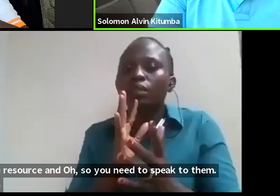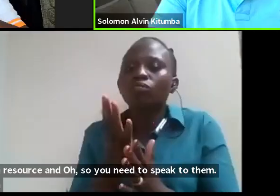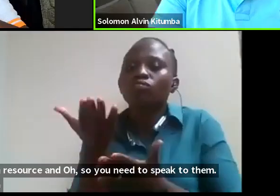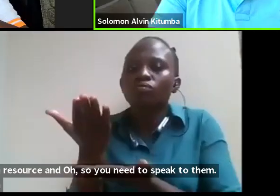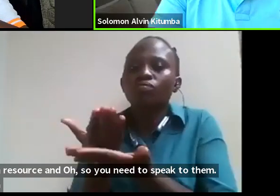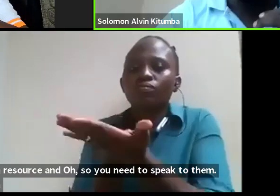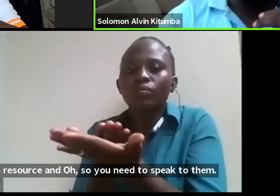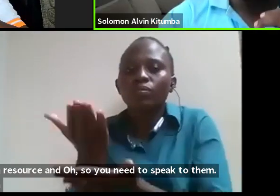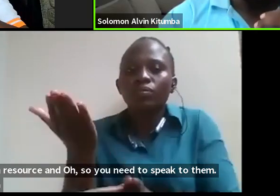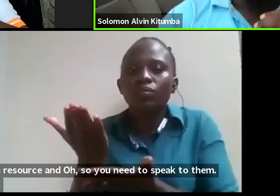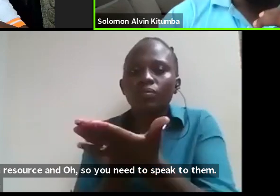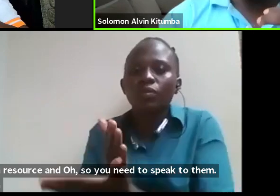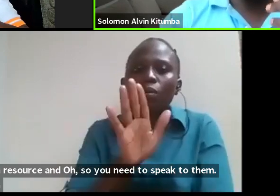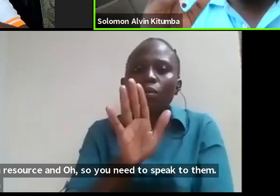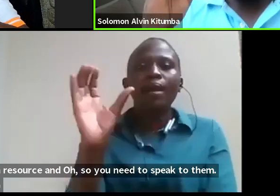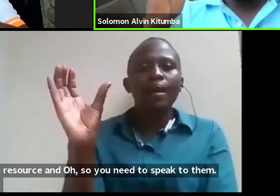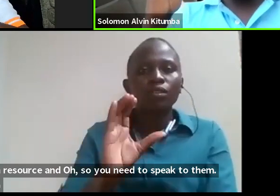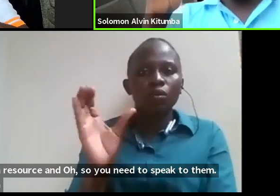You need to speak to them.